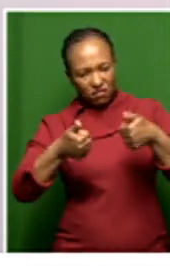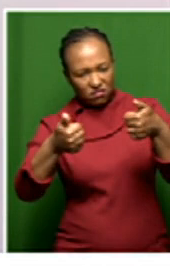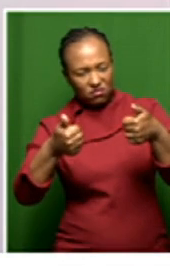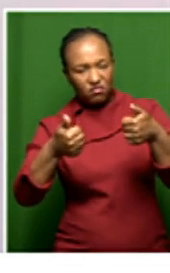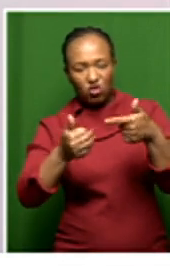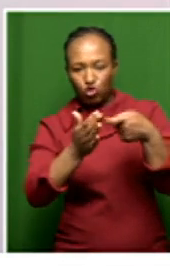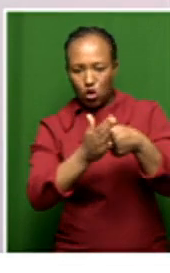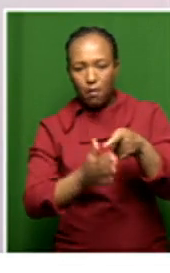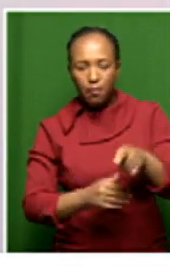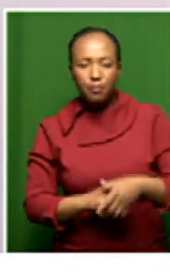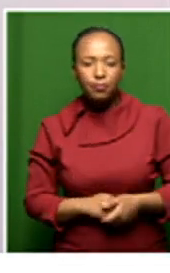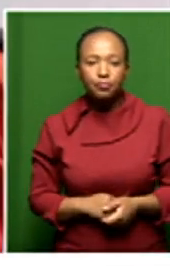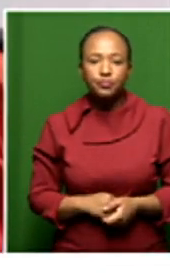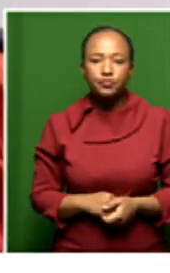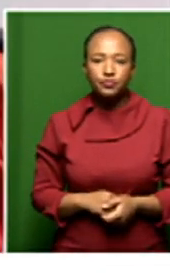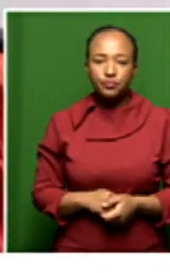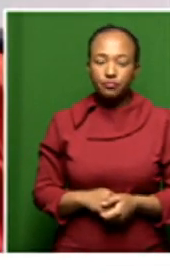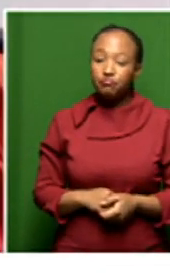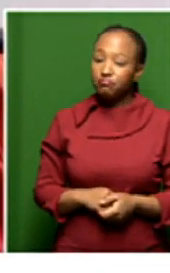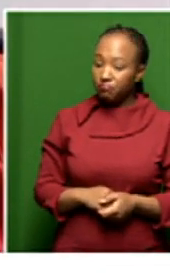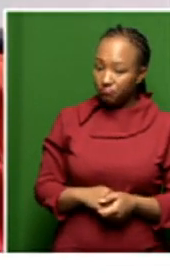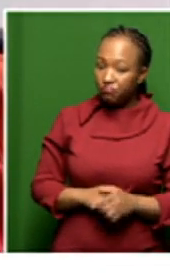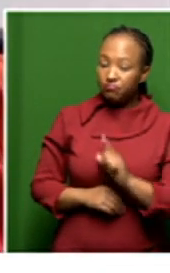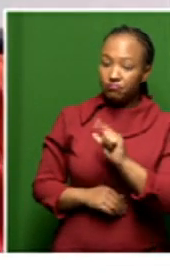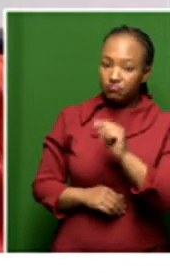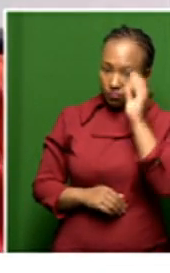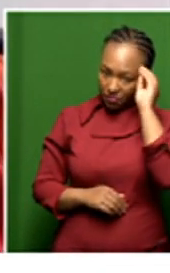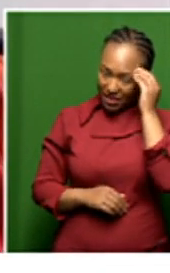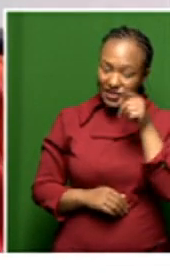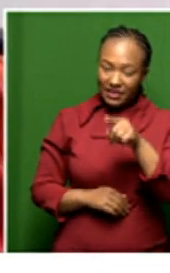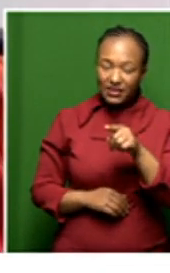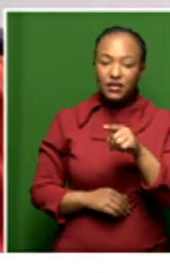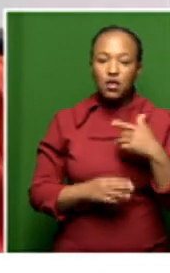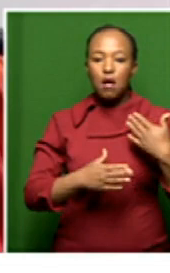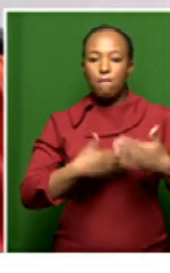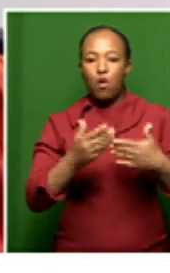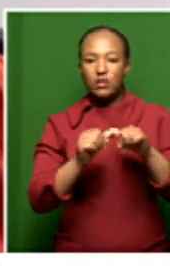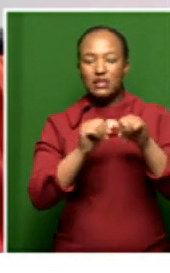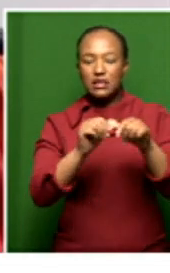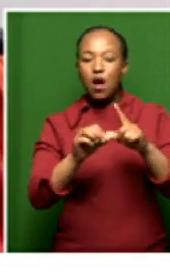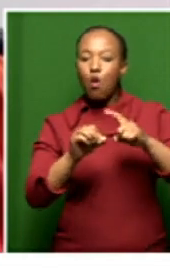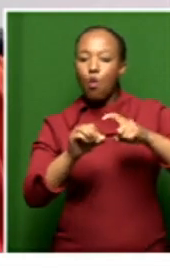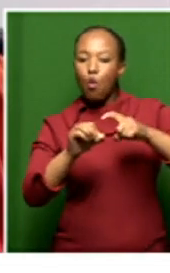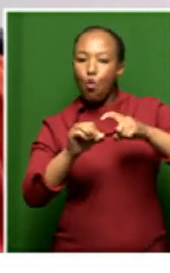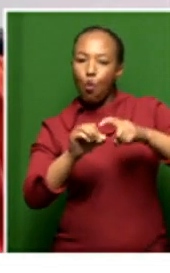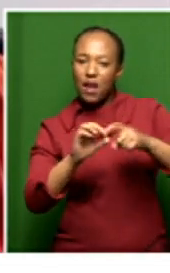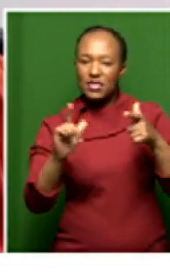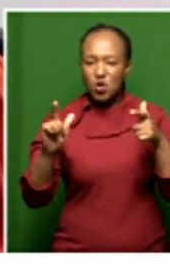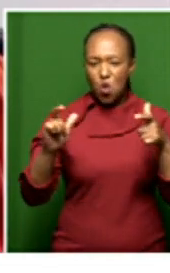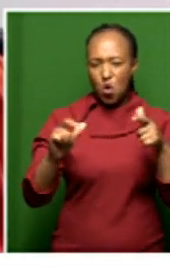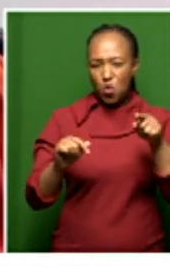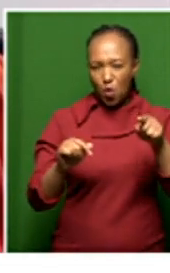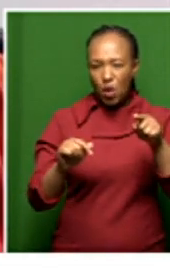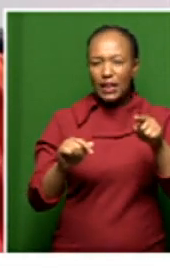supplier immediately. Interesting about the processes then and quality control and quality checks at